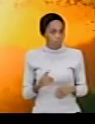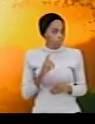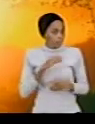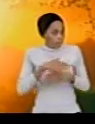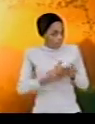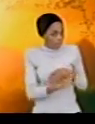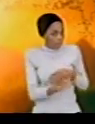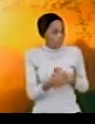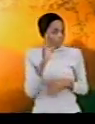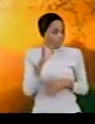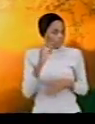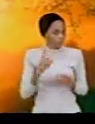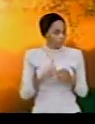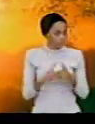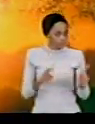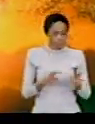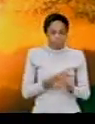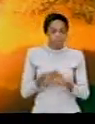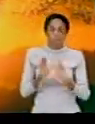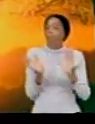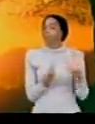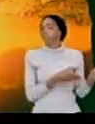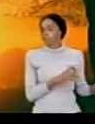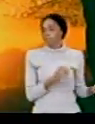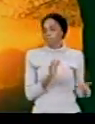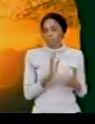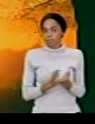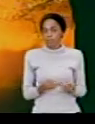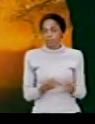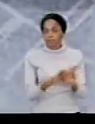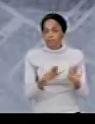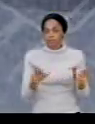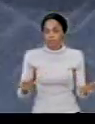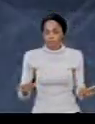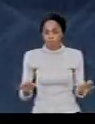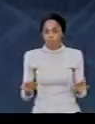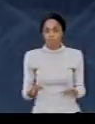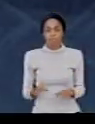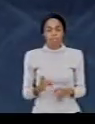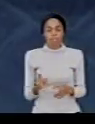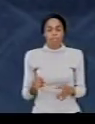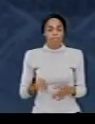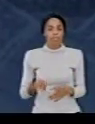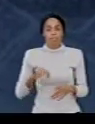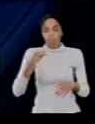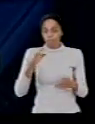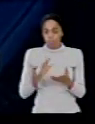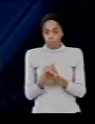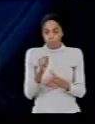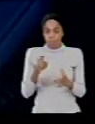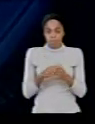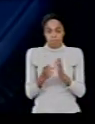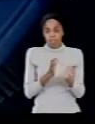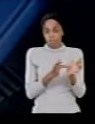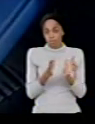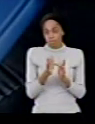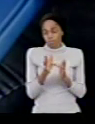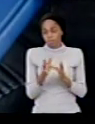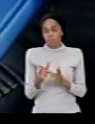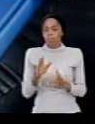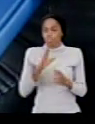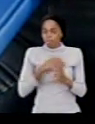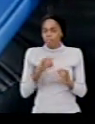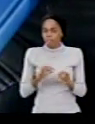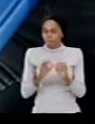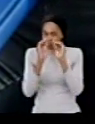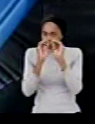don't leave them there on the field. Do they believe on the Lord Jesus Christ? Enlighten them. That means educate them. There's